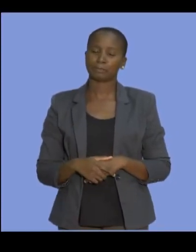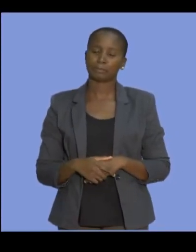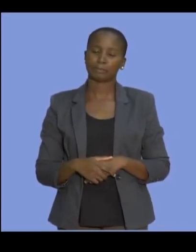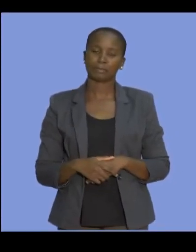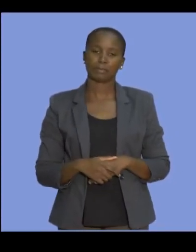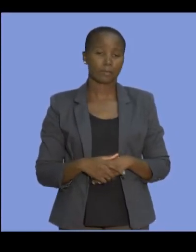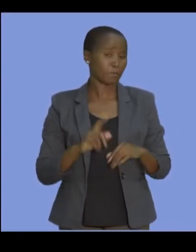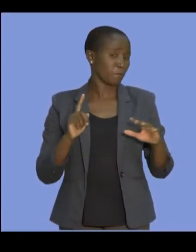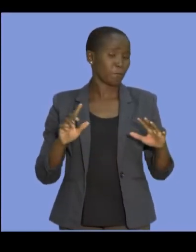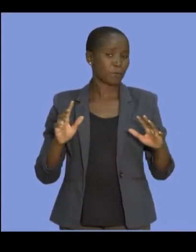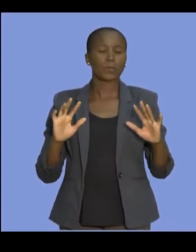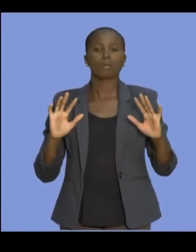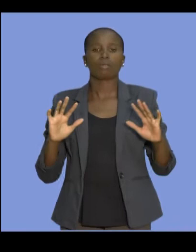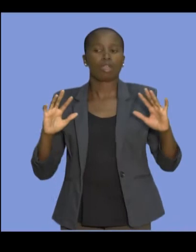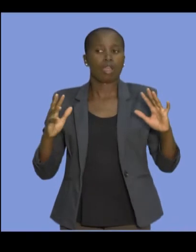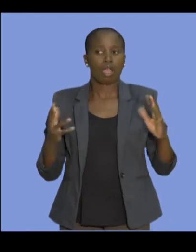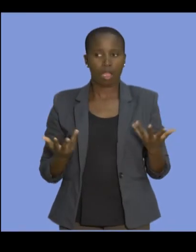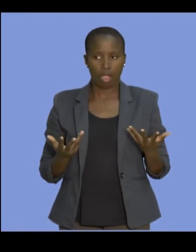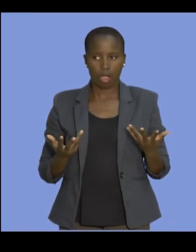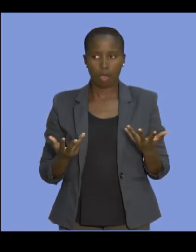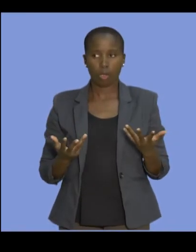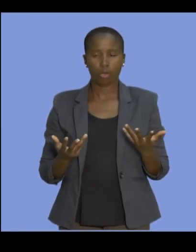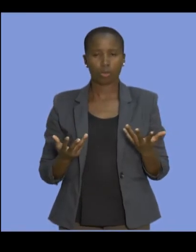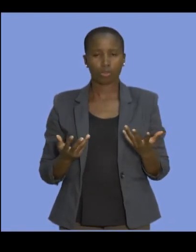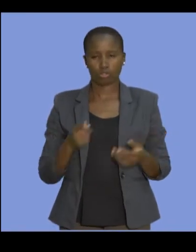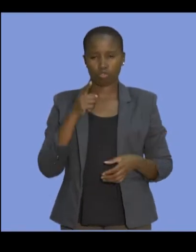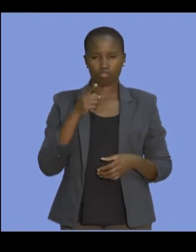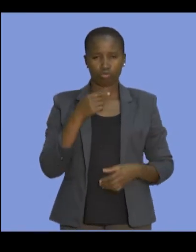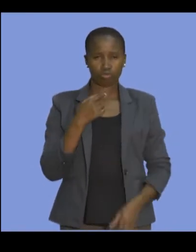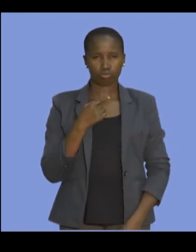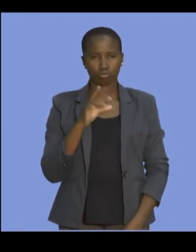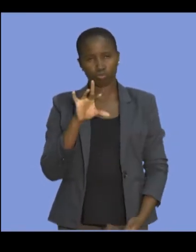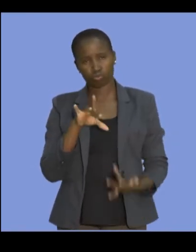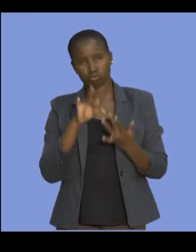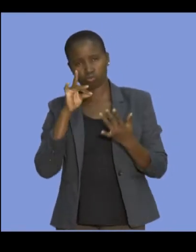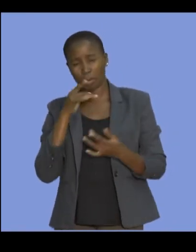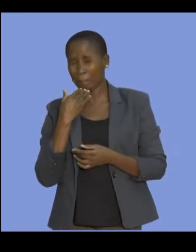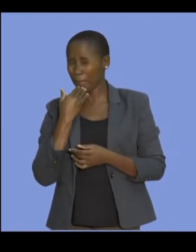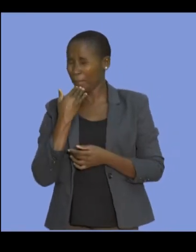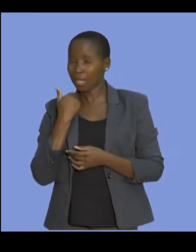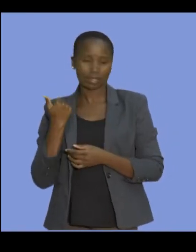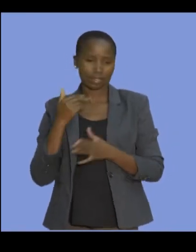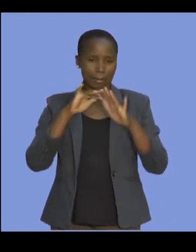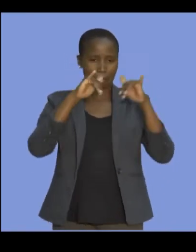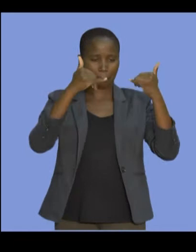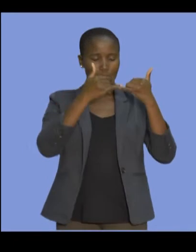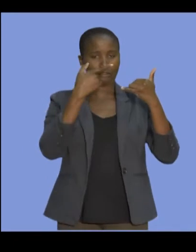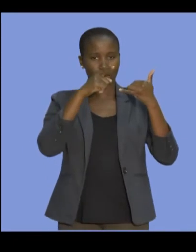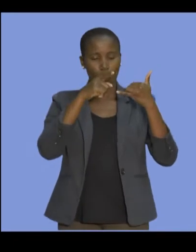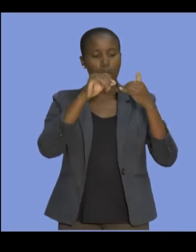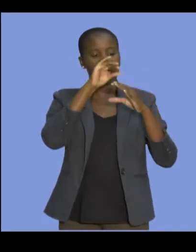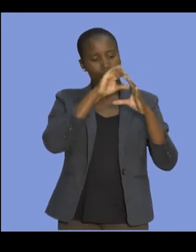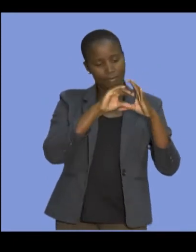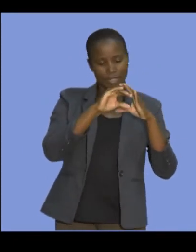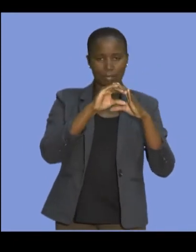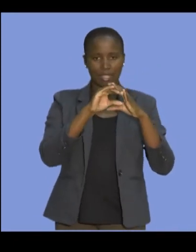How can one choose the best company for investment with low risk